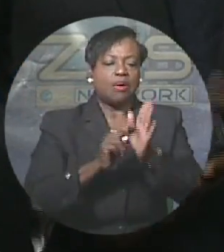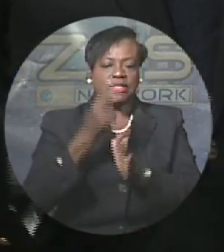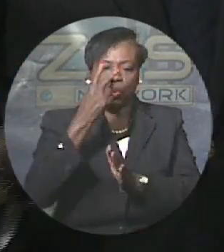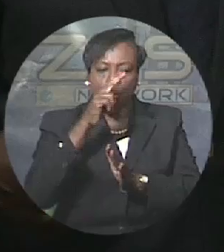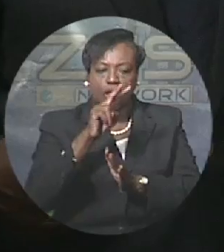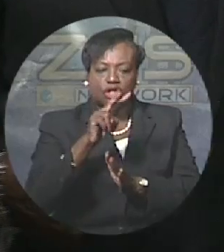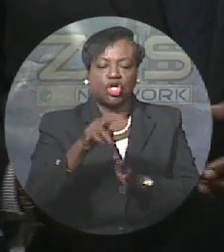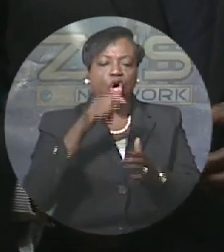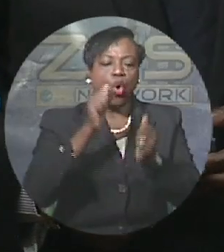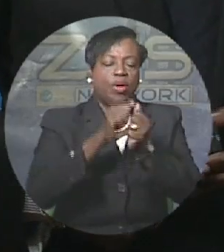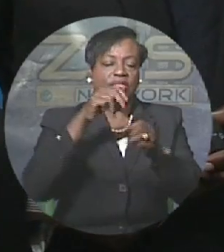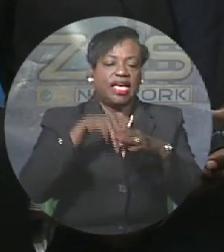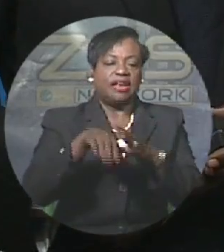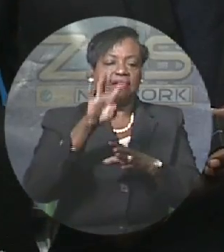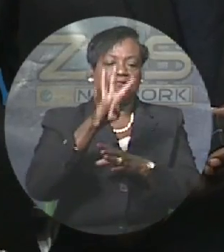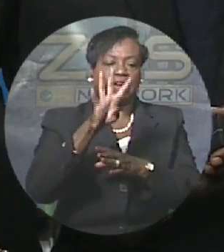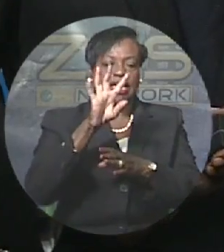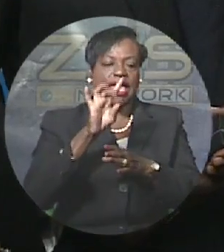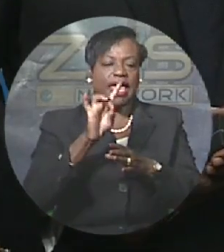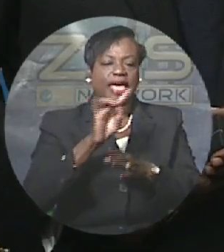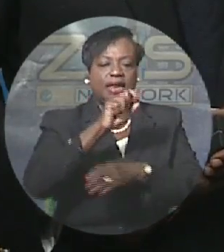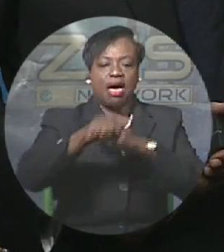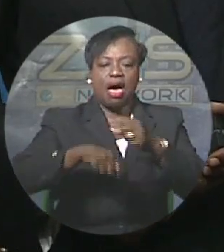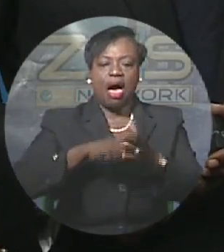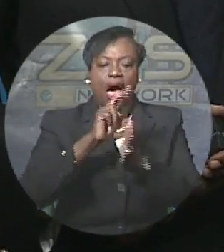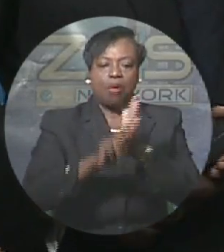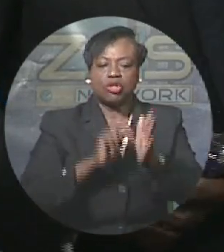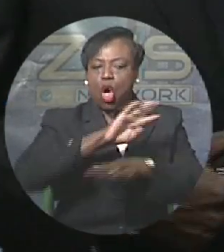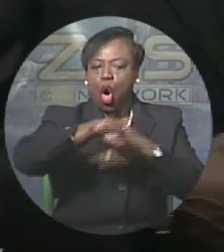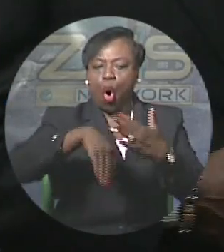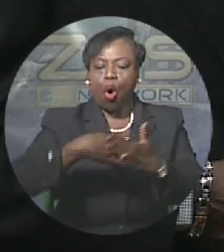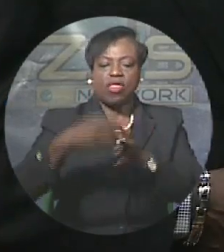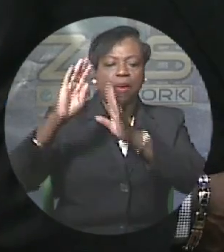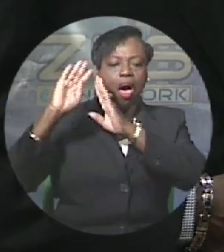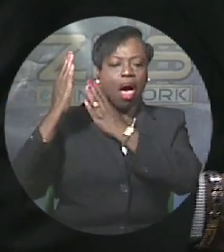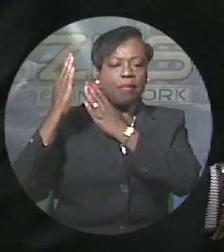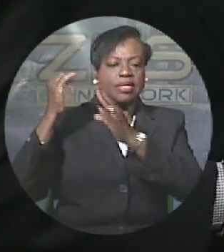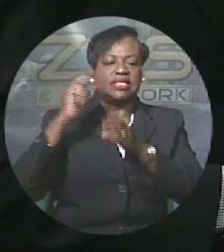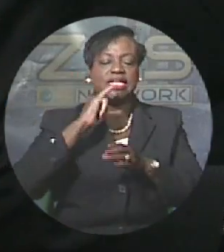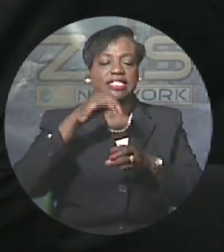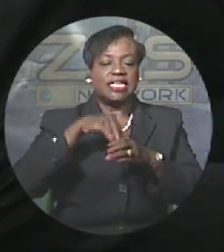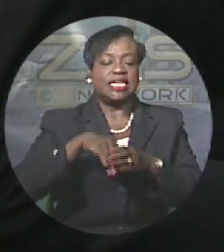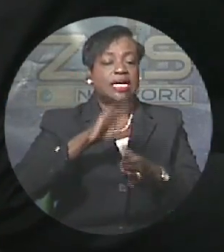So all of the Bahamas is under some degree of warning, and that will continue